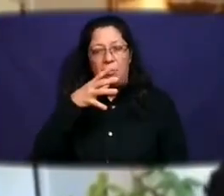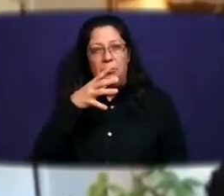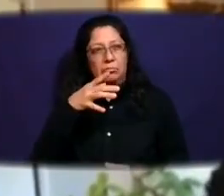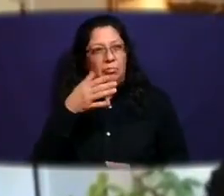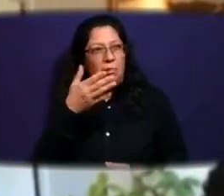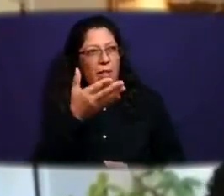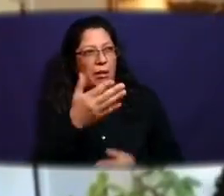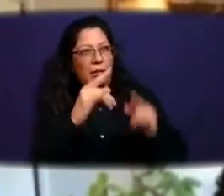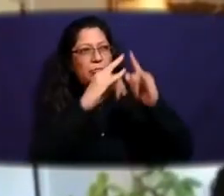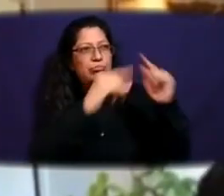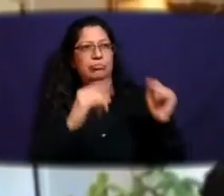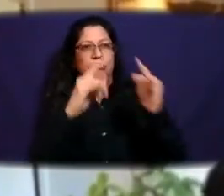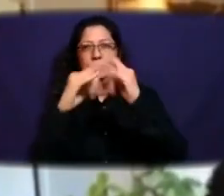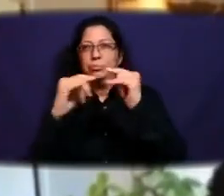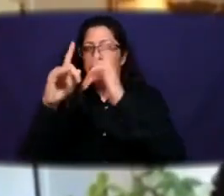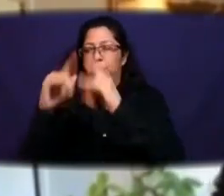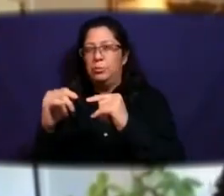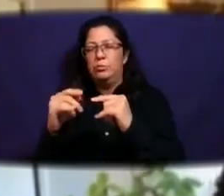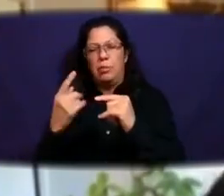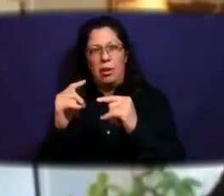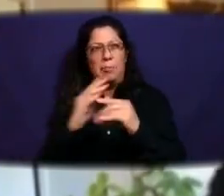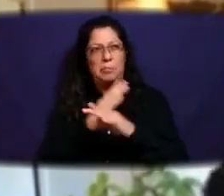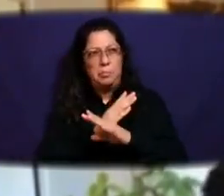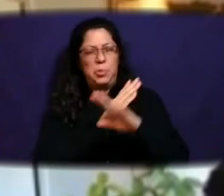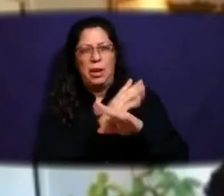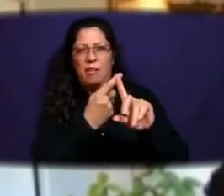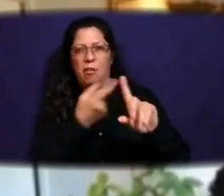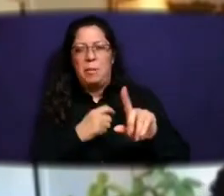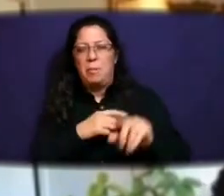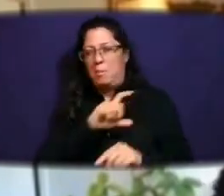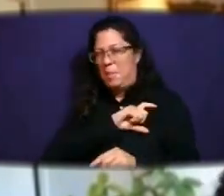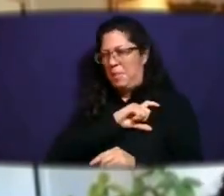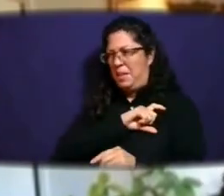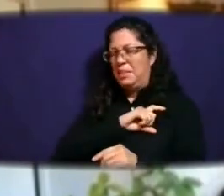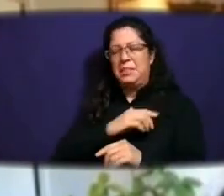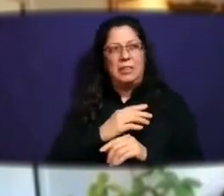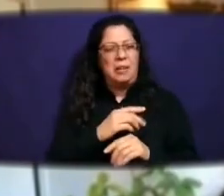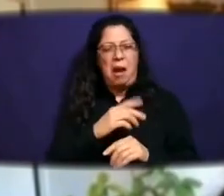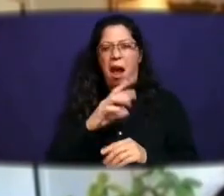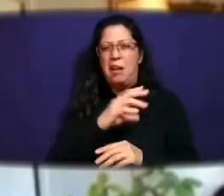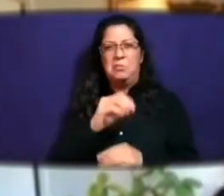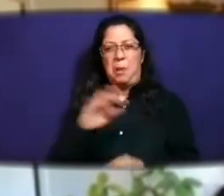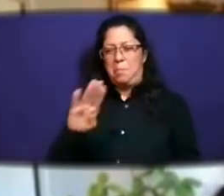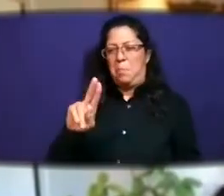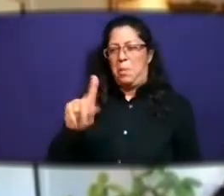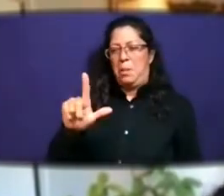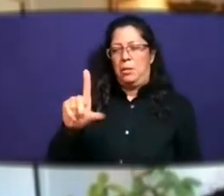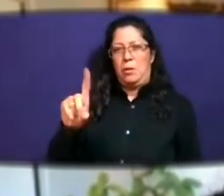encampment, trying to save it from the police and the bulldozers.